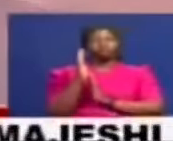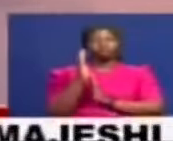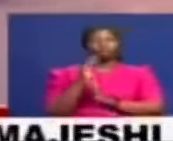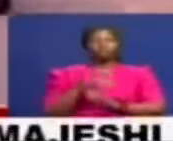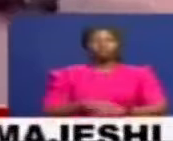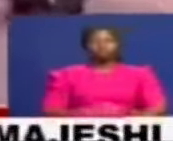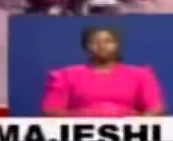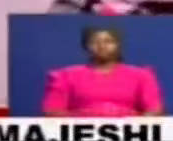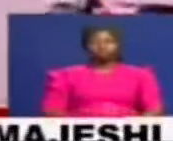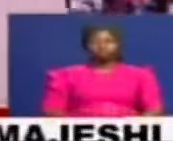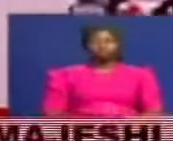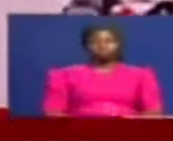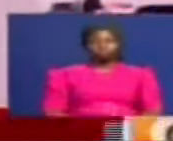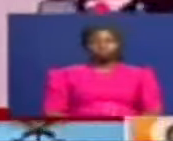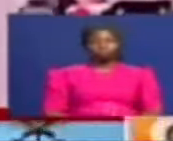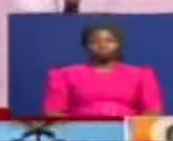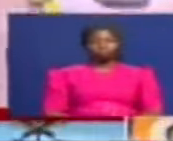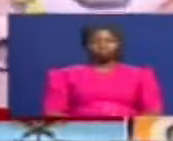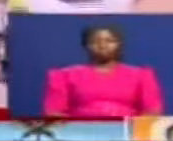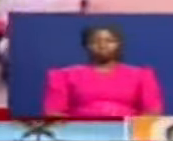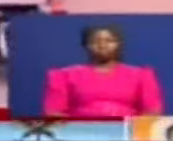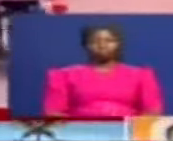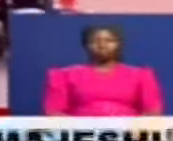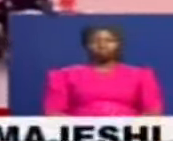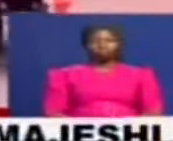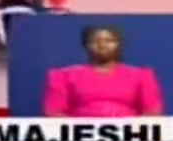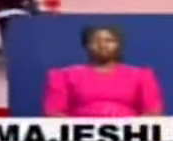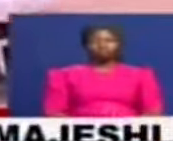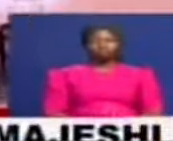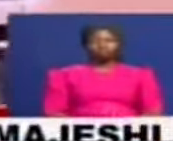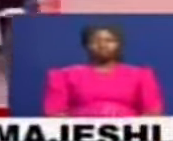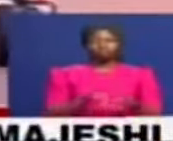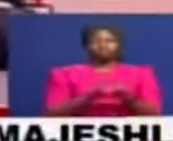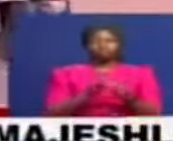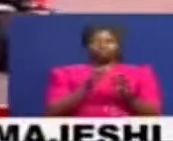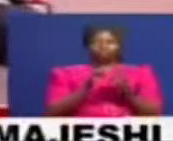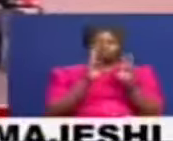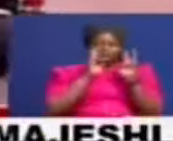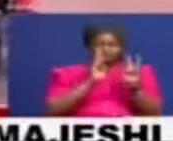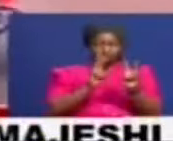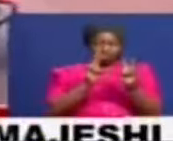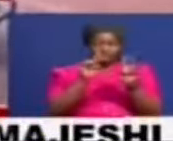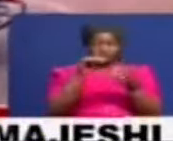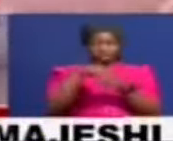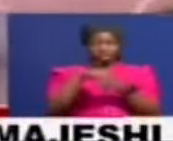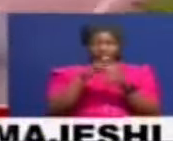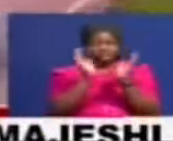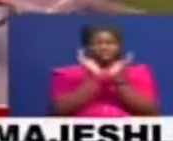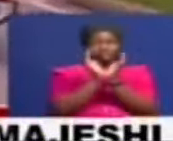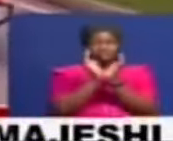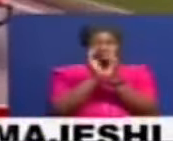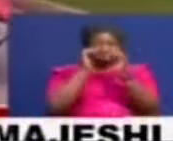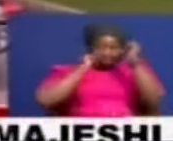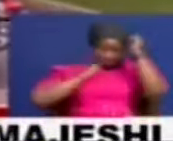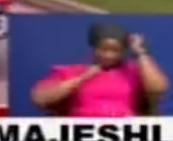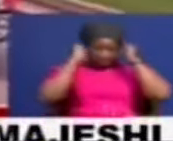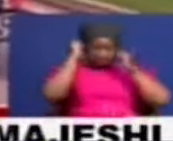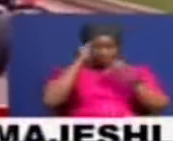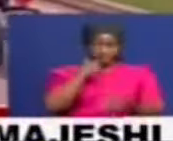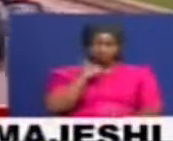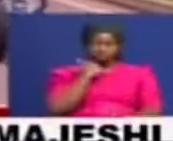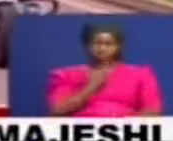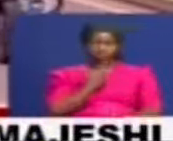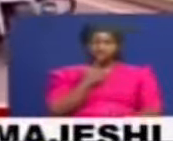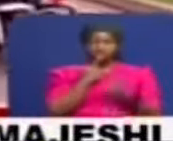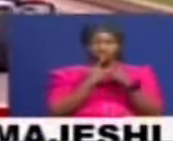on these as well. We shall be bringing you up to speed on the latest as we continue to bring you this